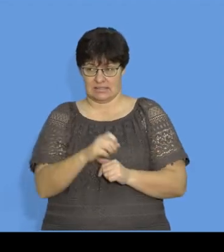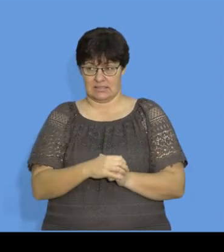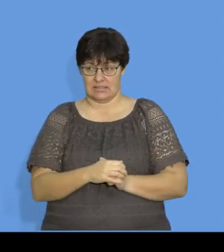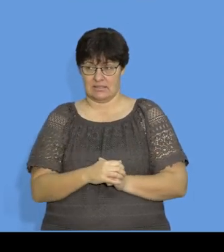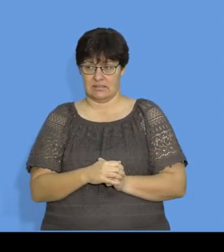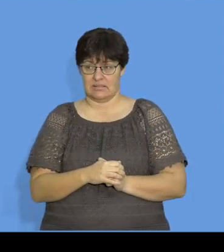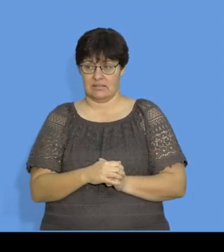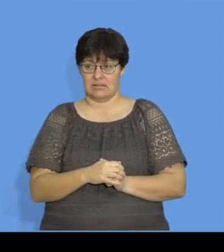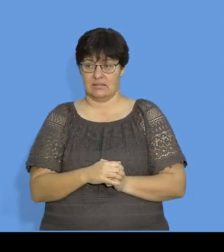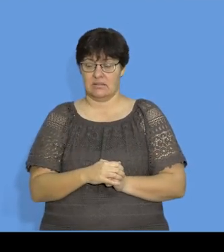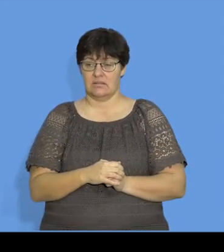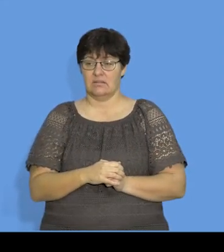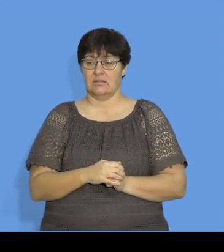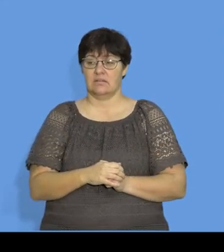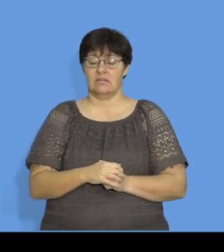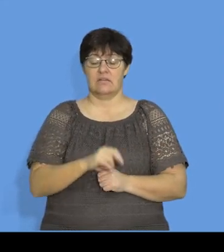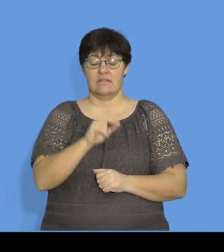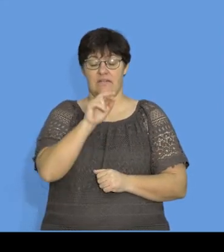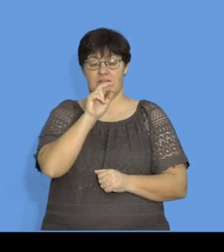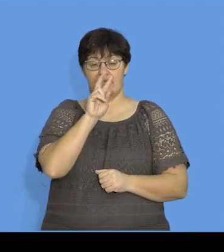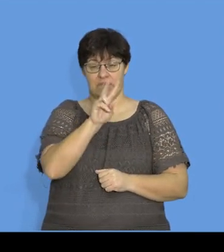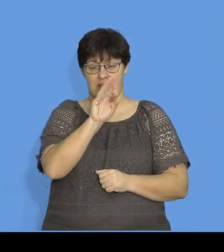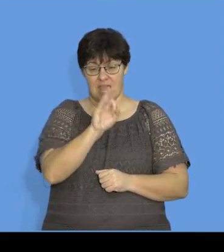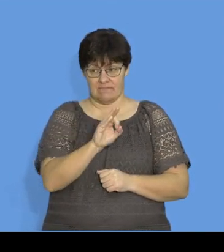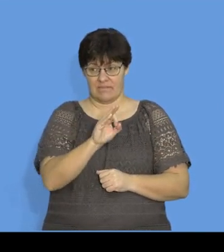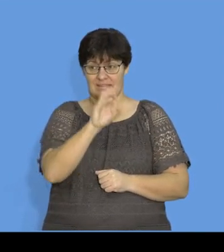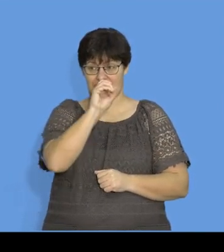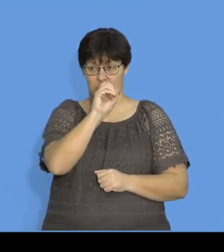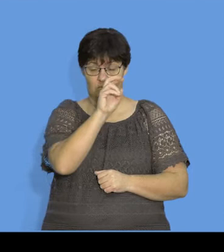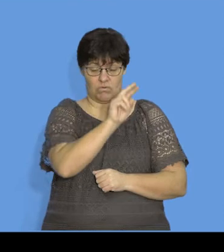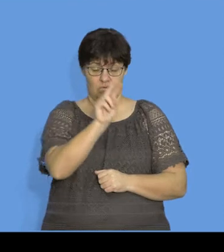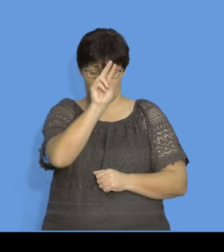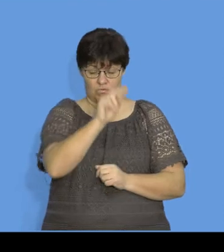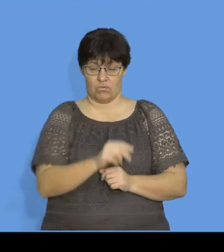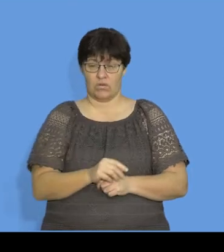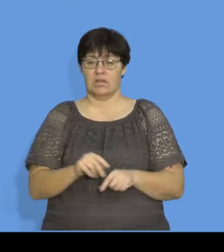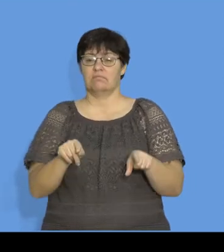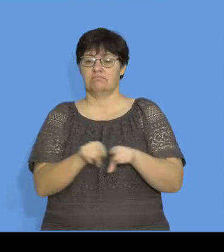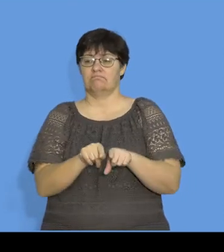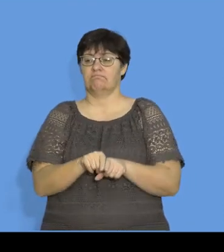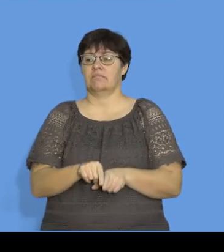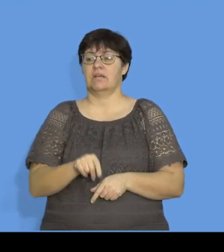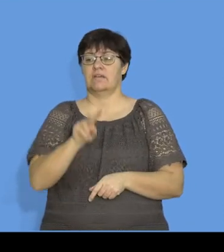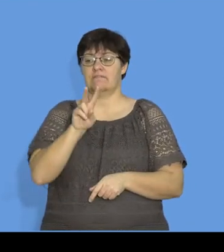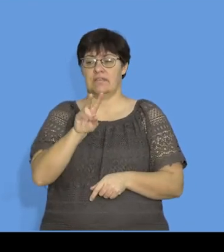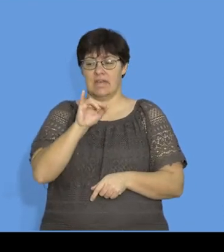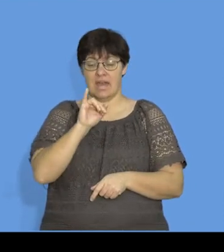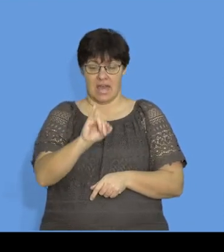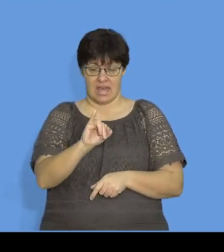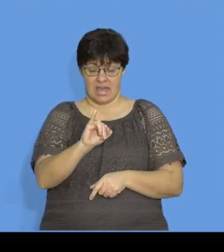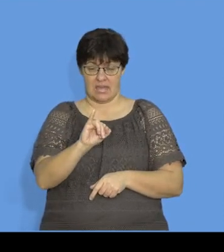x. VF is 0, VI is 12,